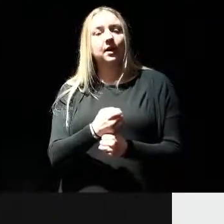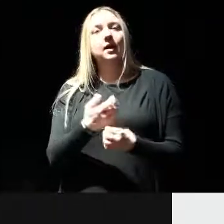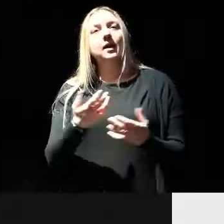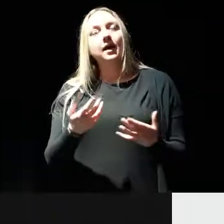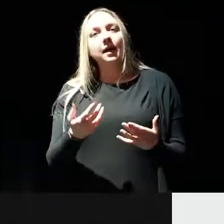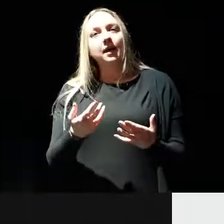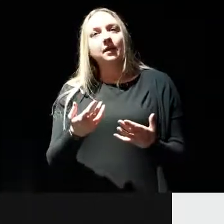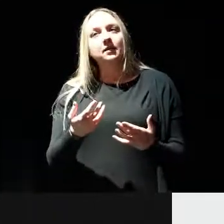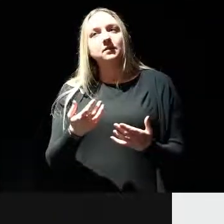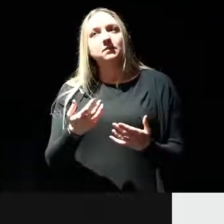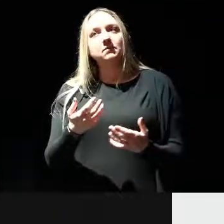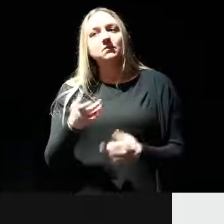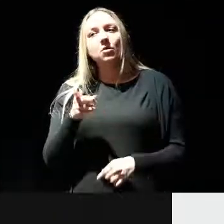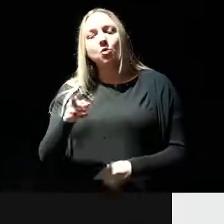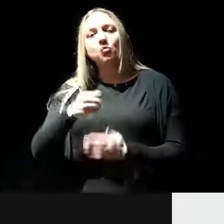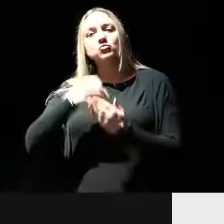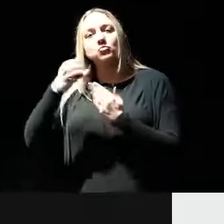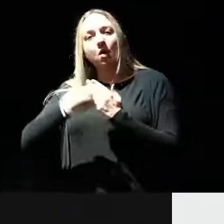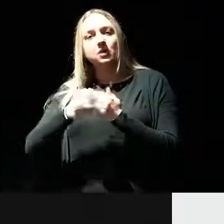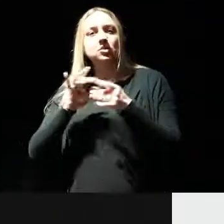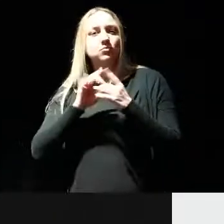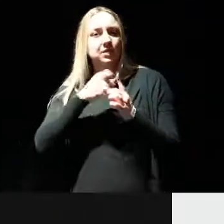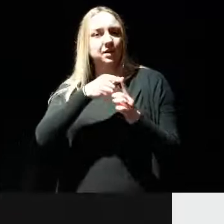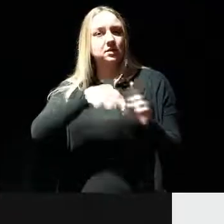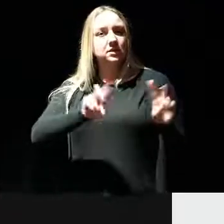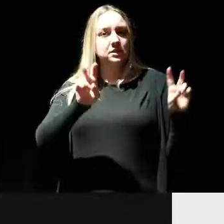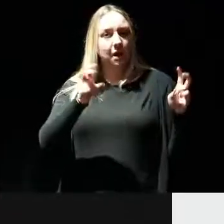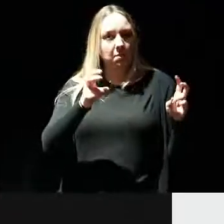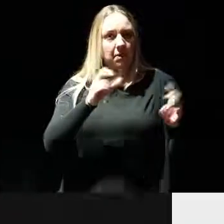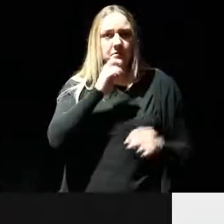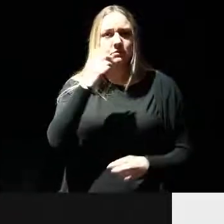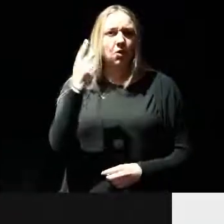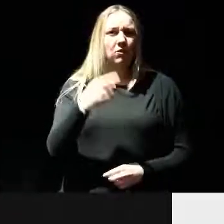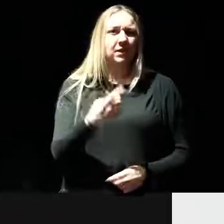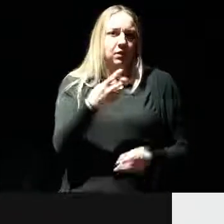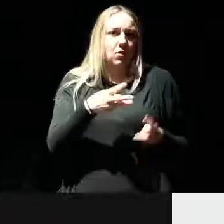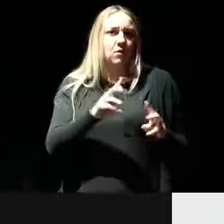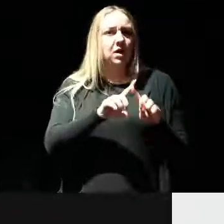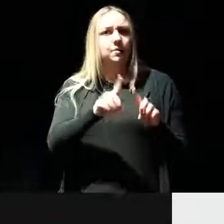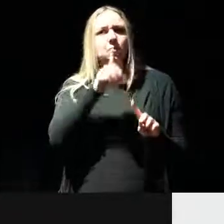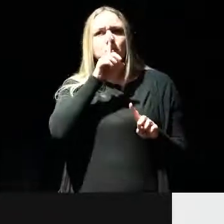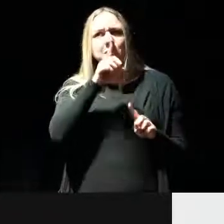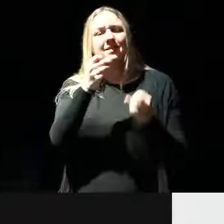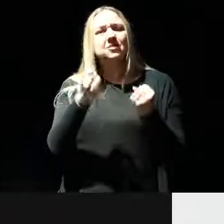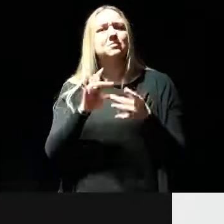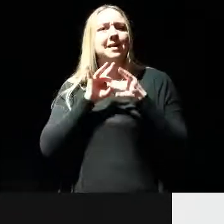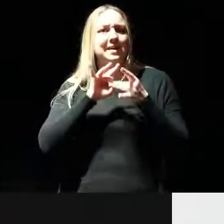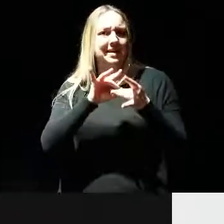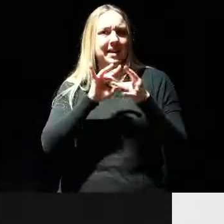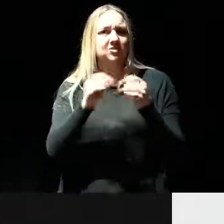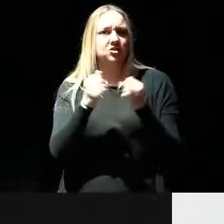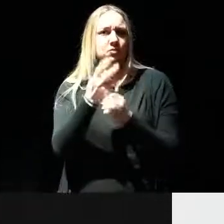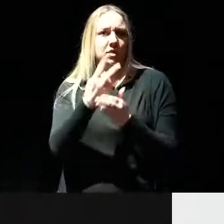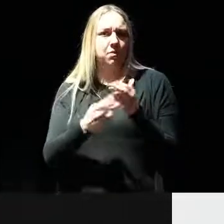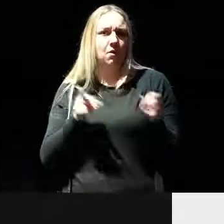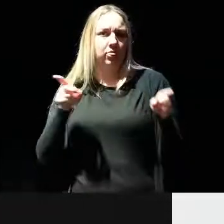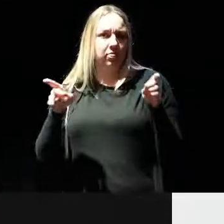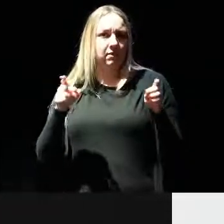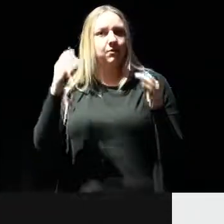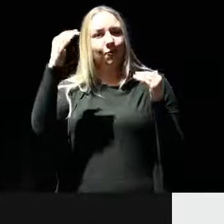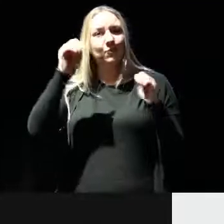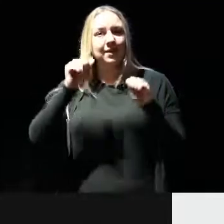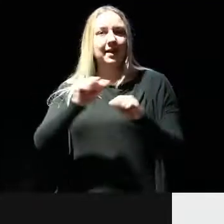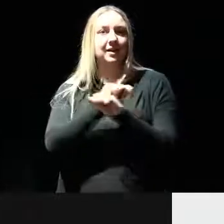to this topic, not in one way, but in a number of different ways that I hope becomes clear after